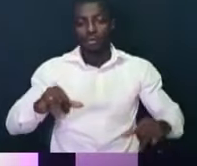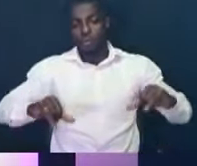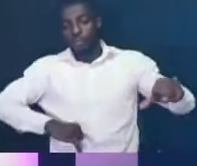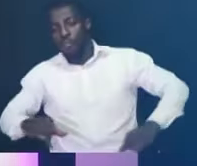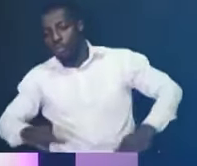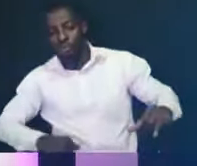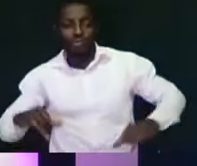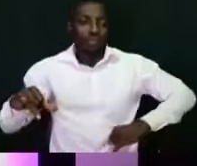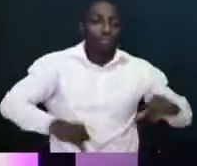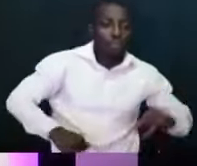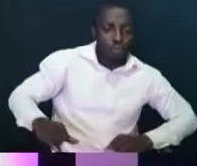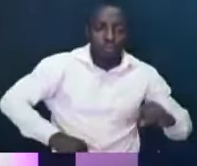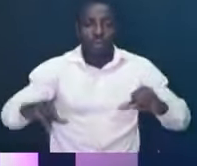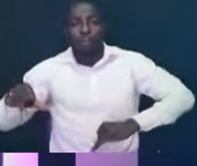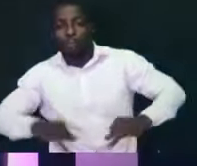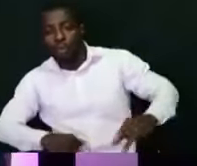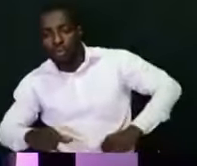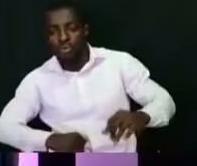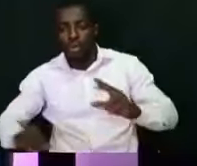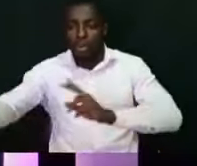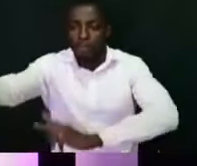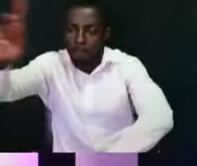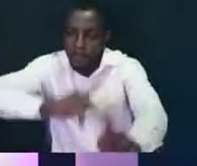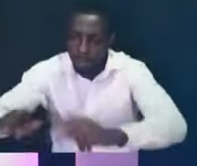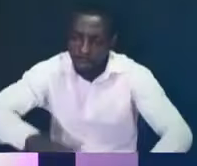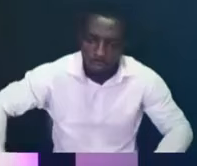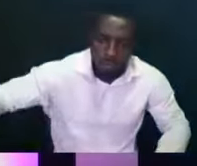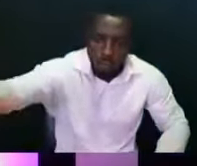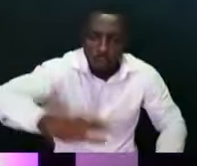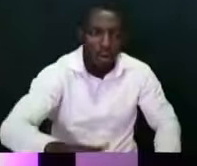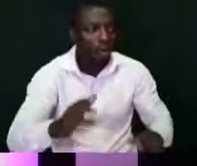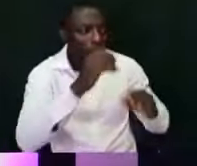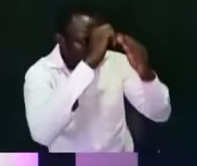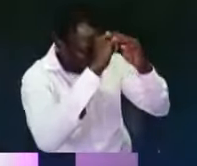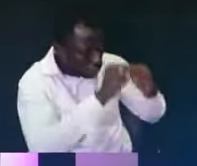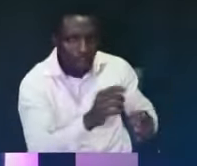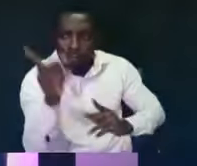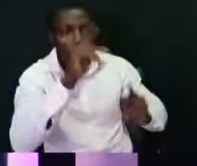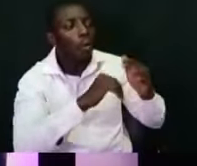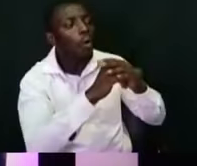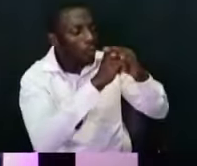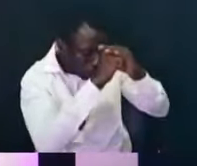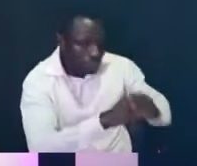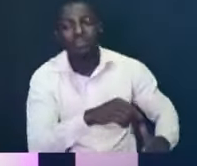great and all the people both high and low gave him the attention and